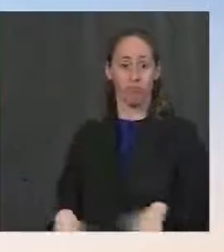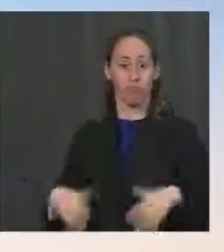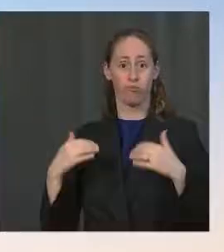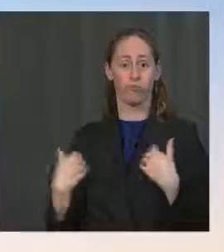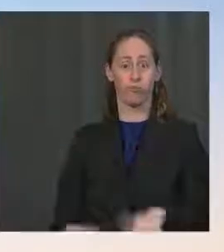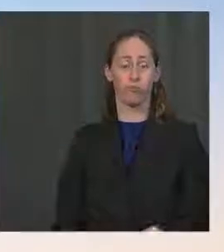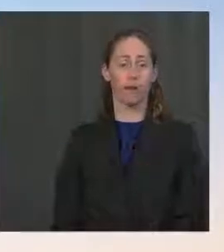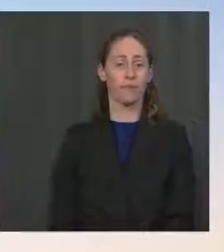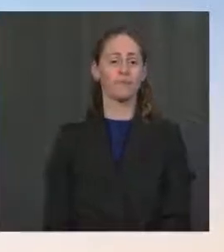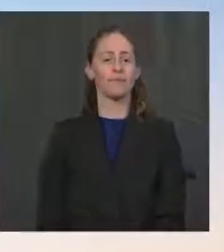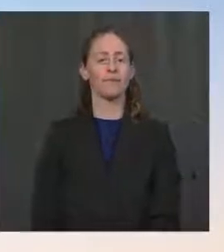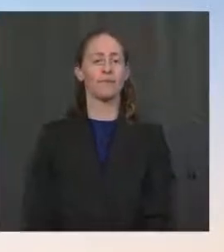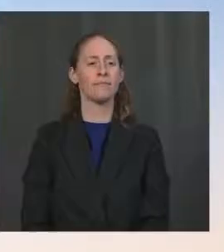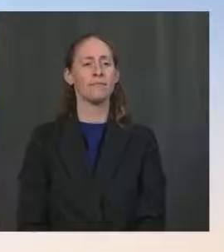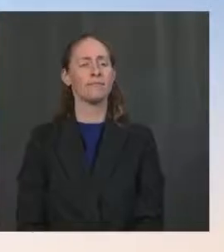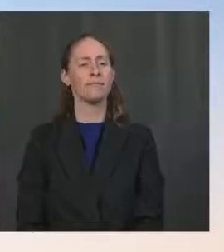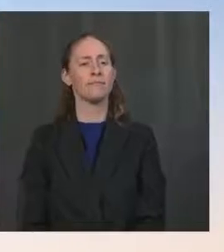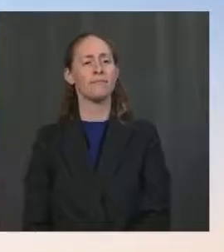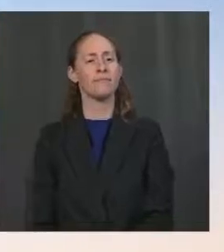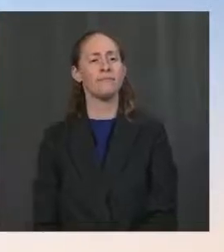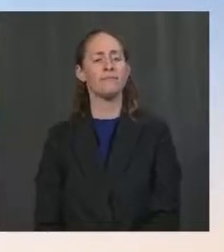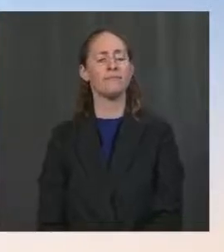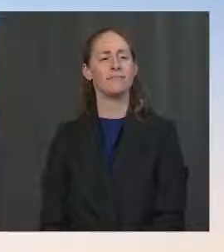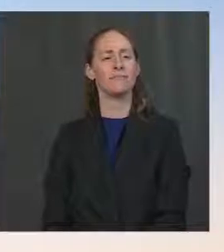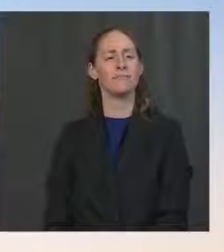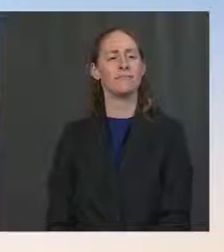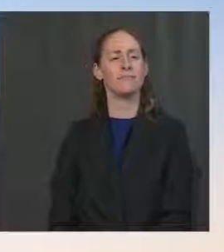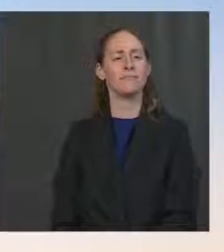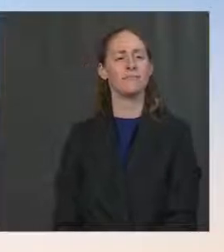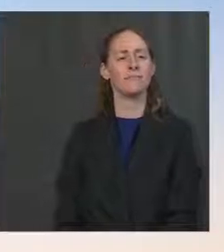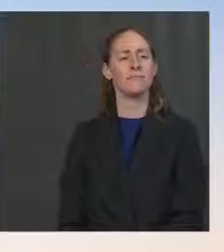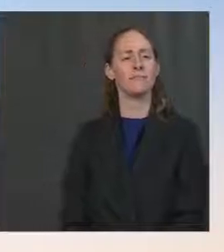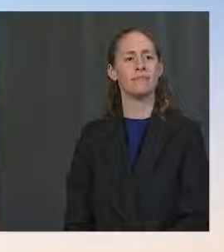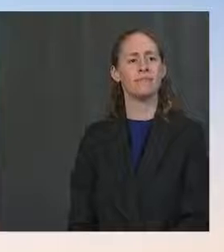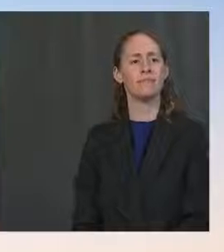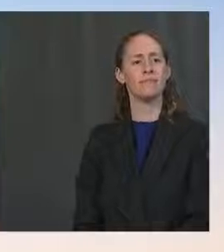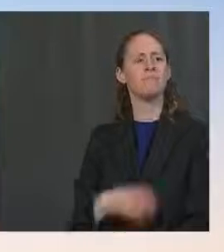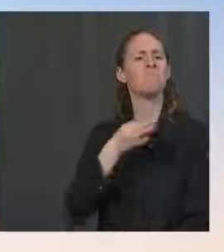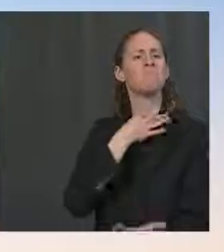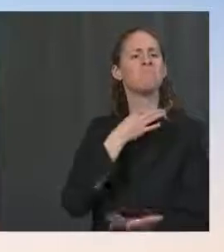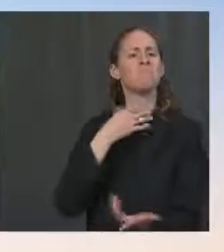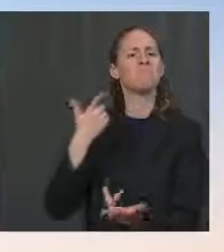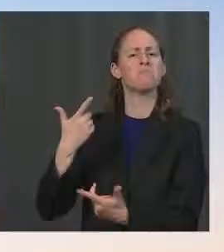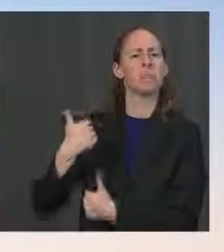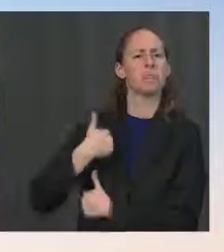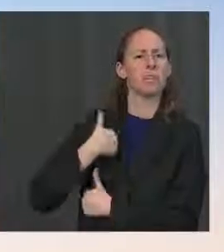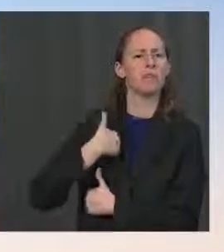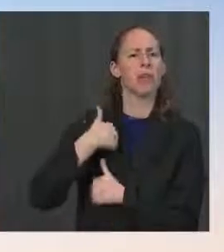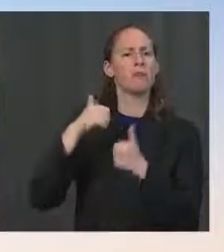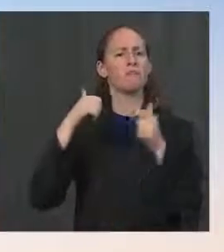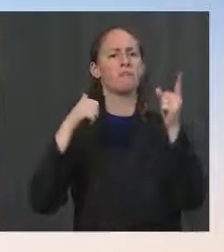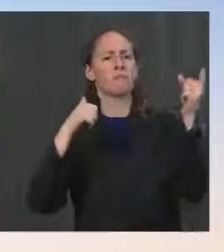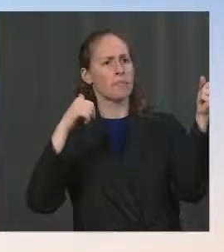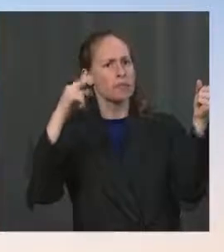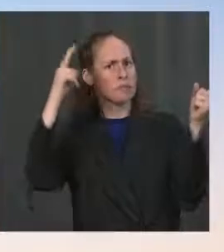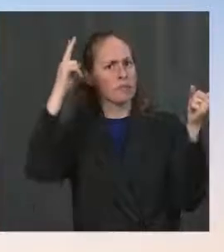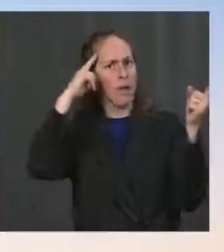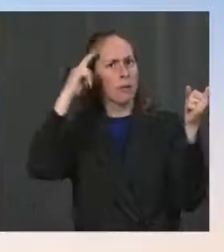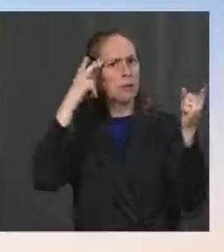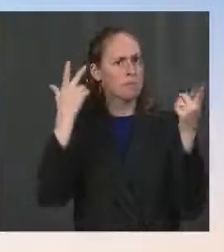deals. Has the administration reached out to Saudi about what appears to be Riyadh's concern that they can no longer rely on